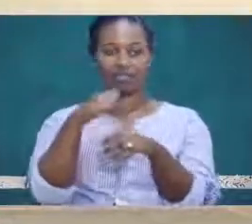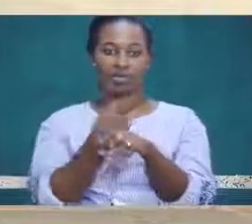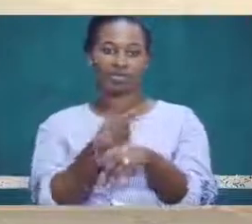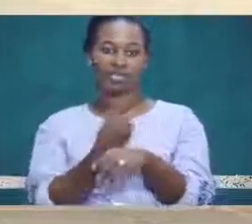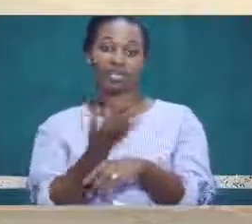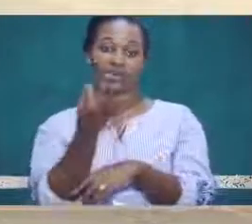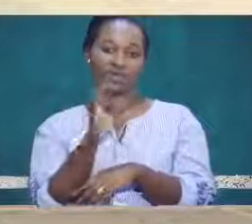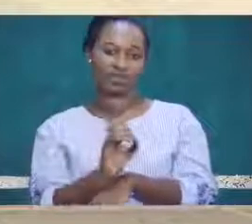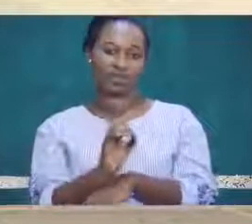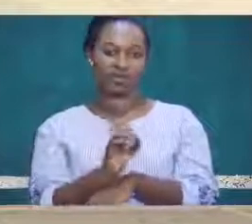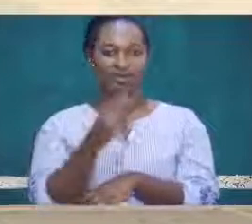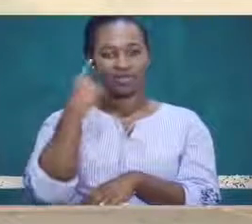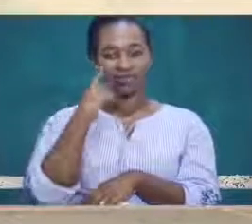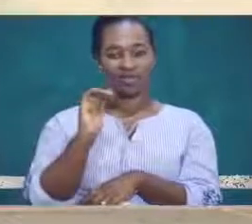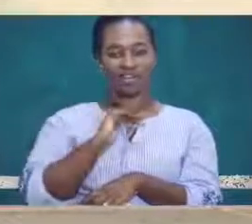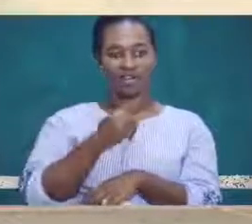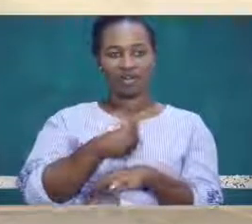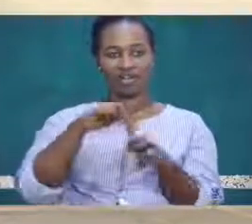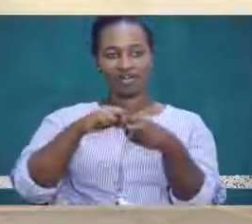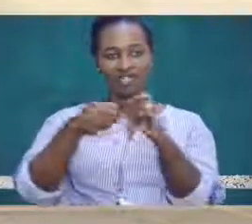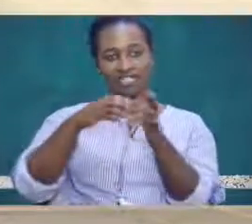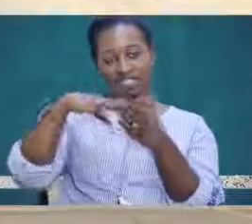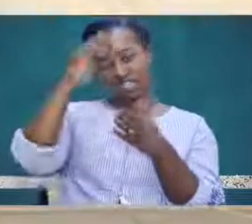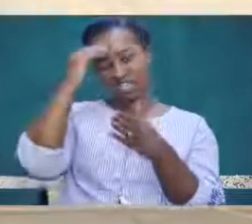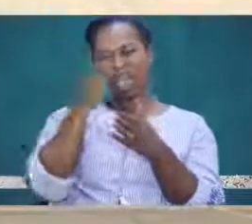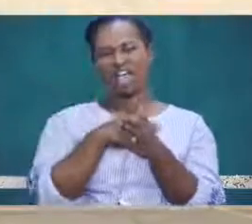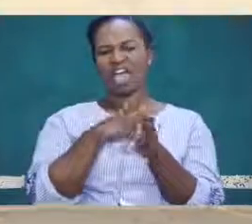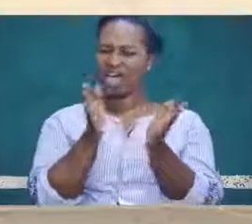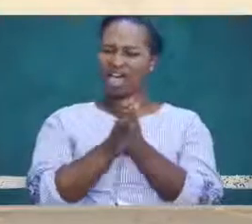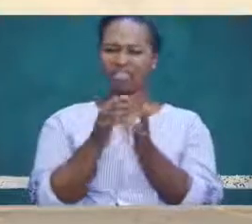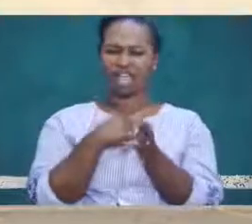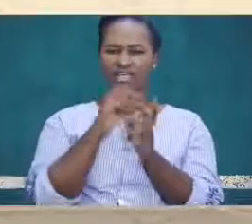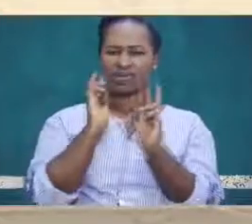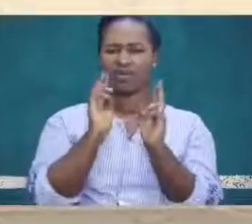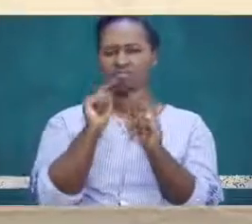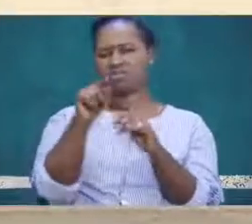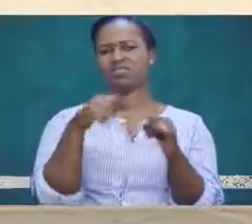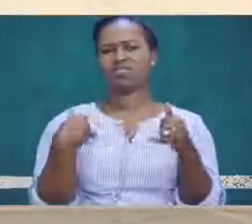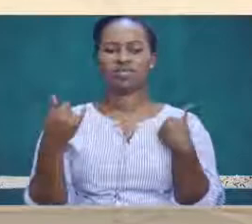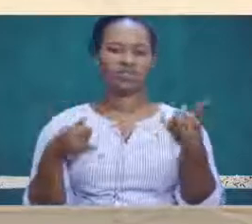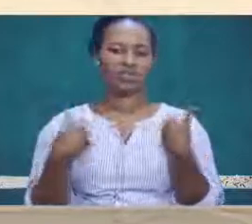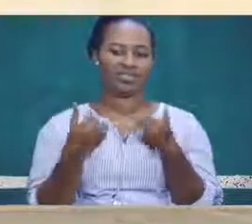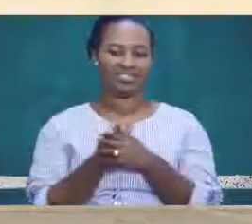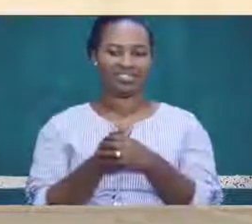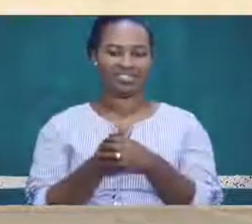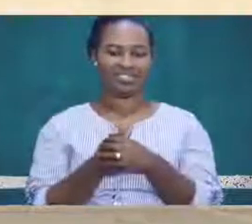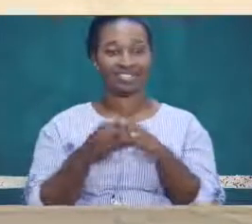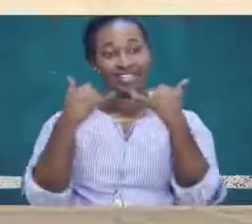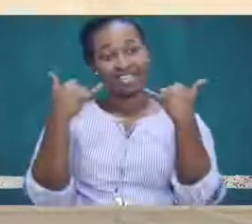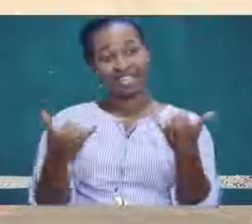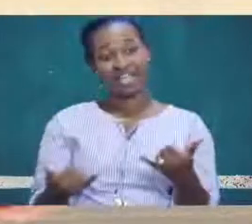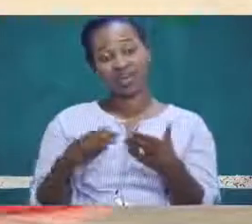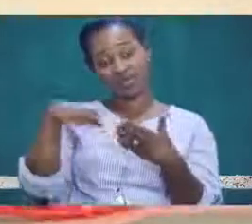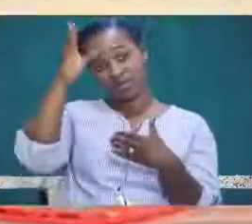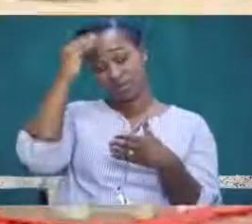for our physics lesson, and I hope you are going to enjoy it. Now, today's